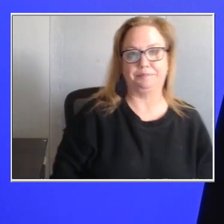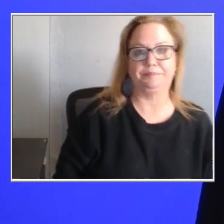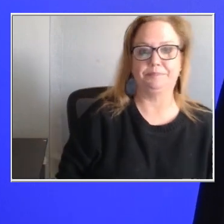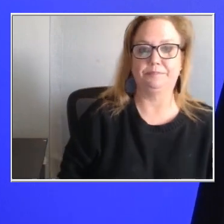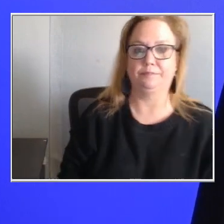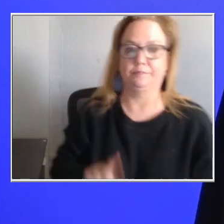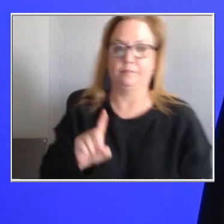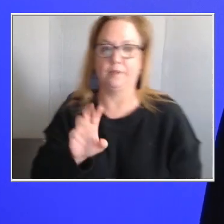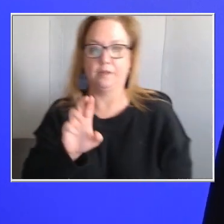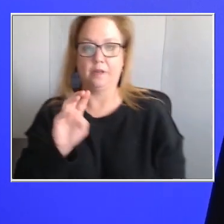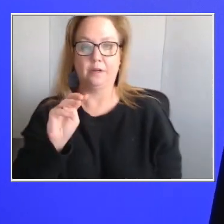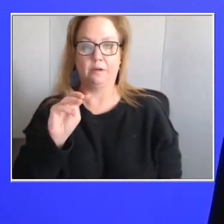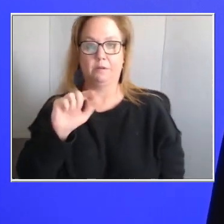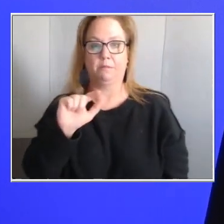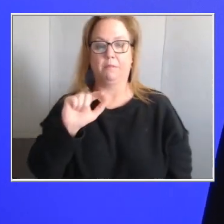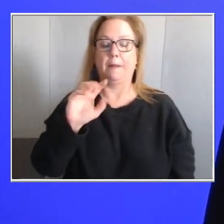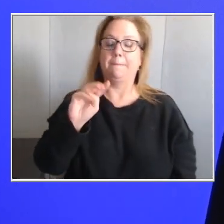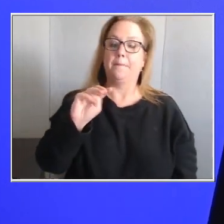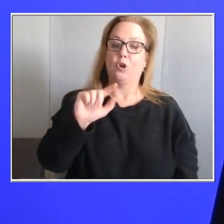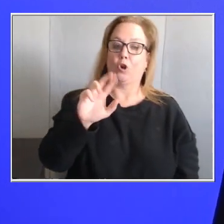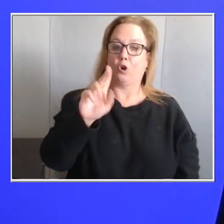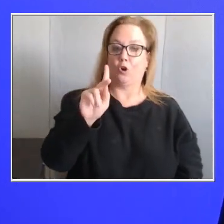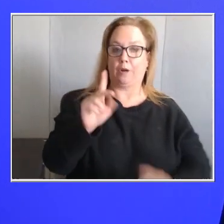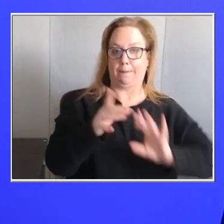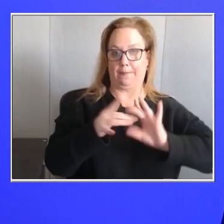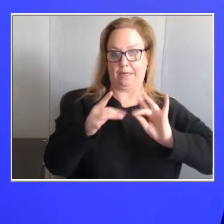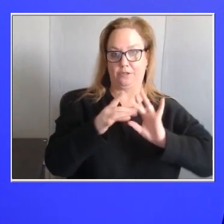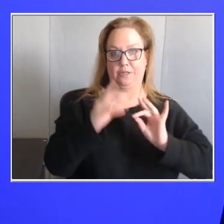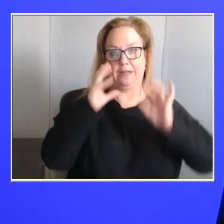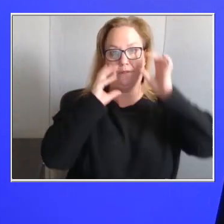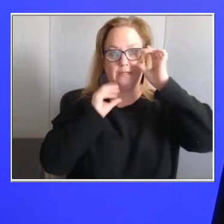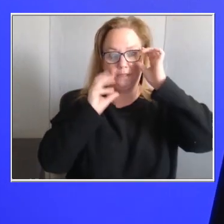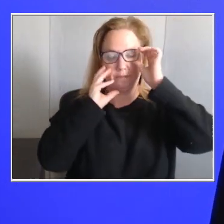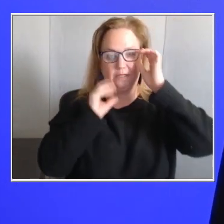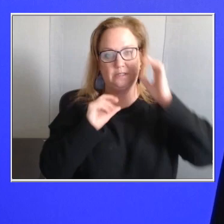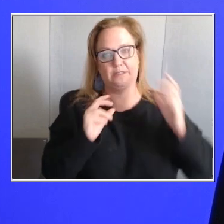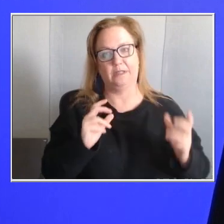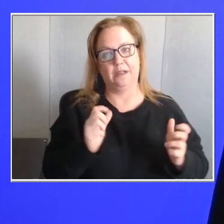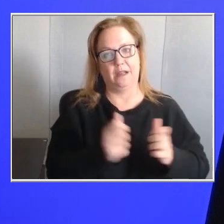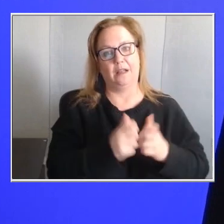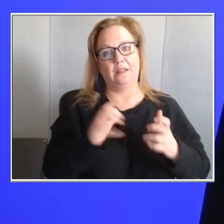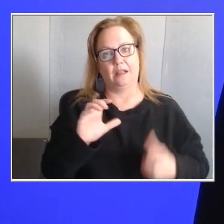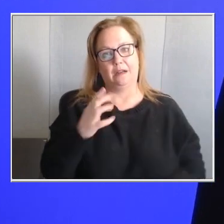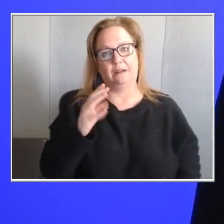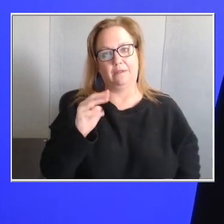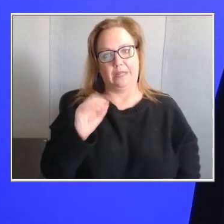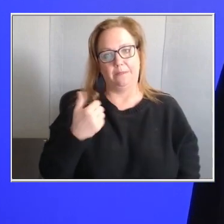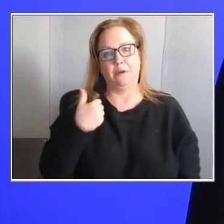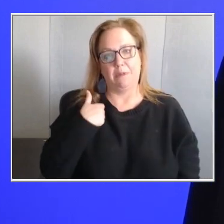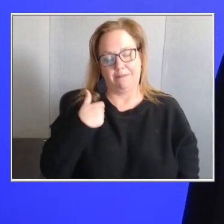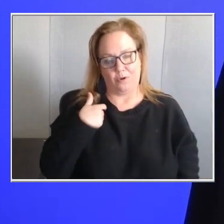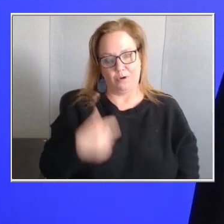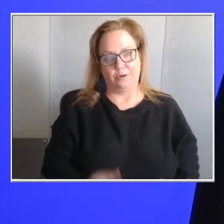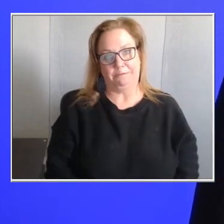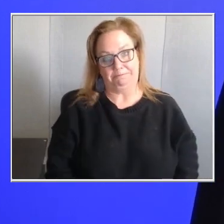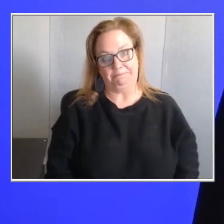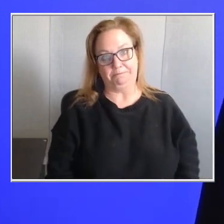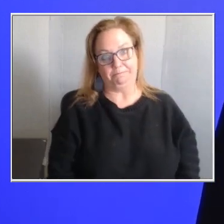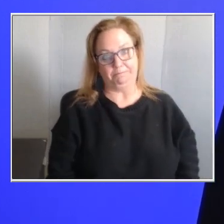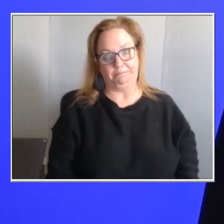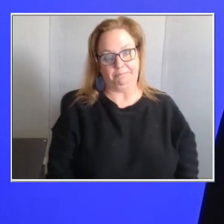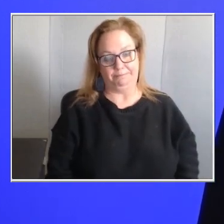McCurk mentioned, I had been through quite a lot of chemo before then. So the